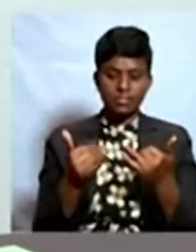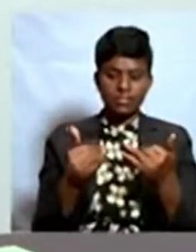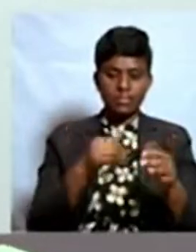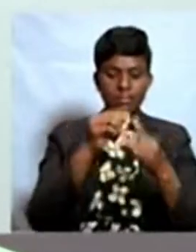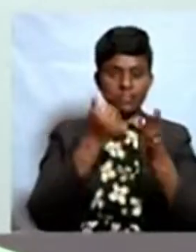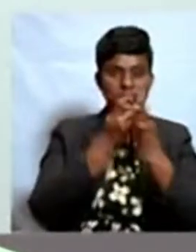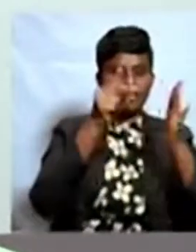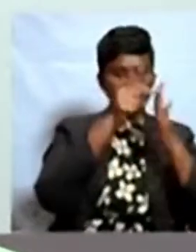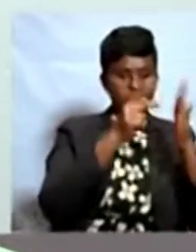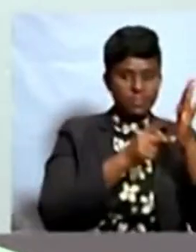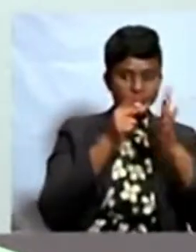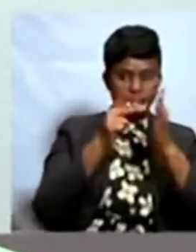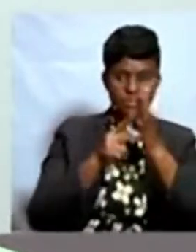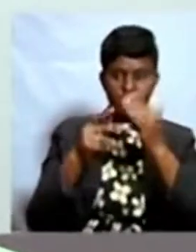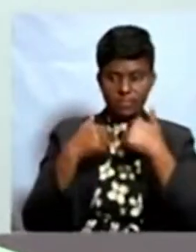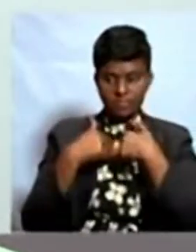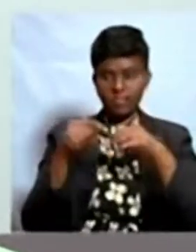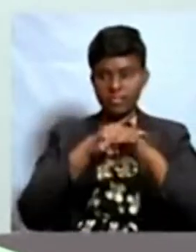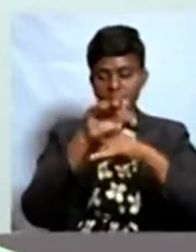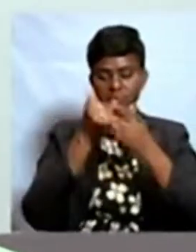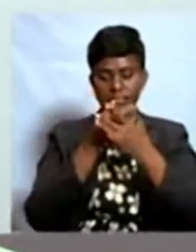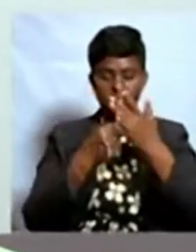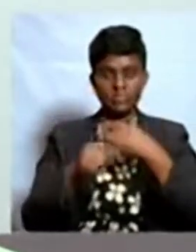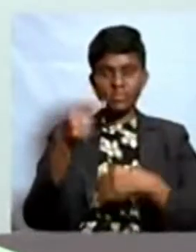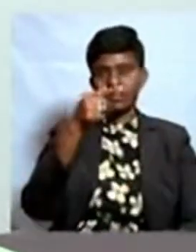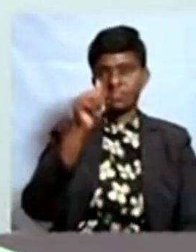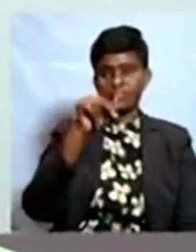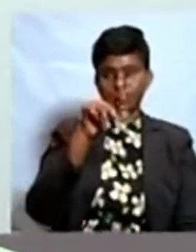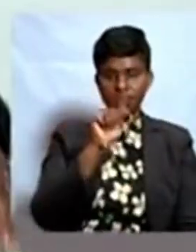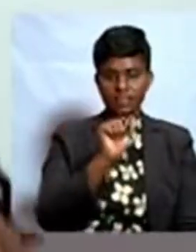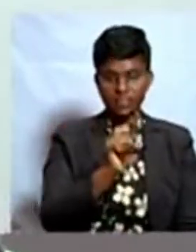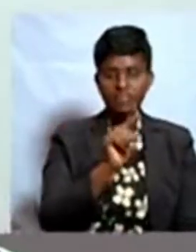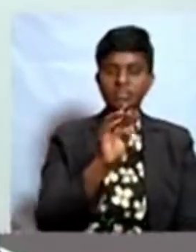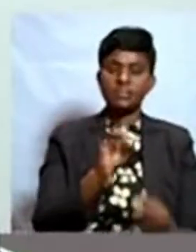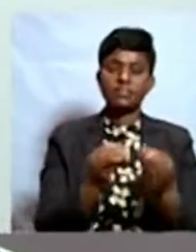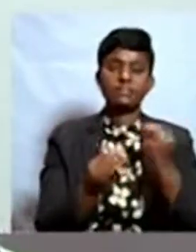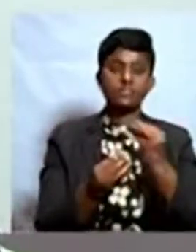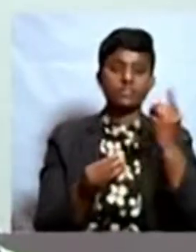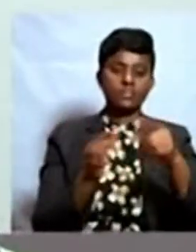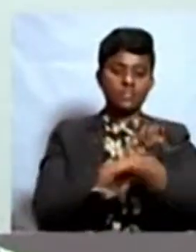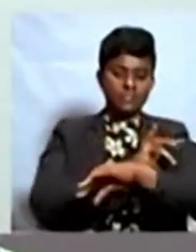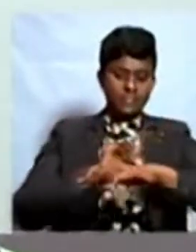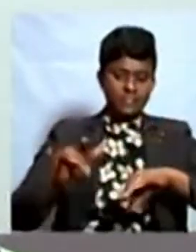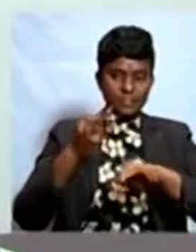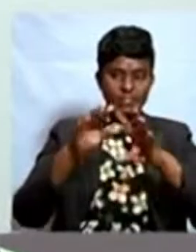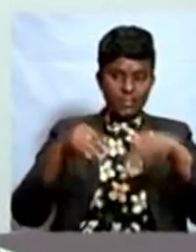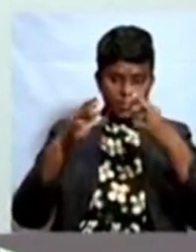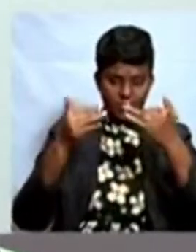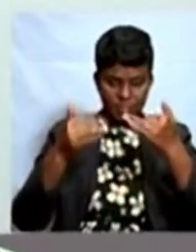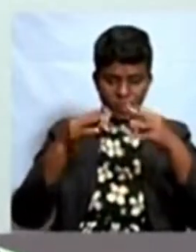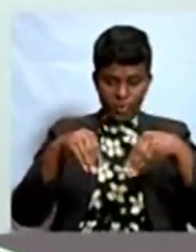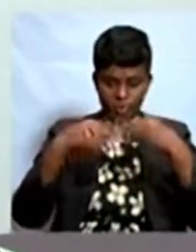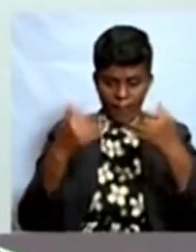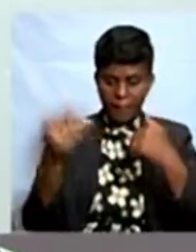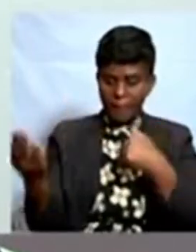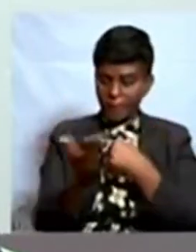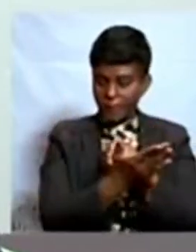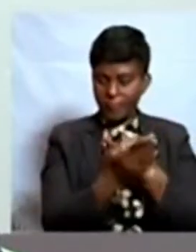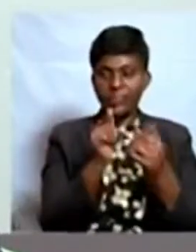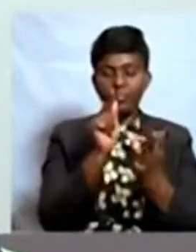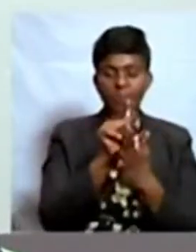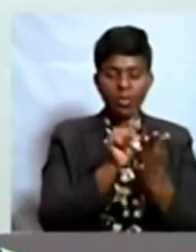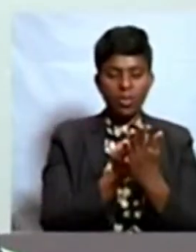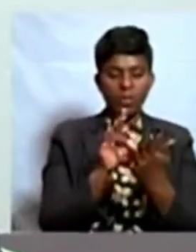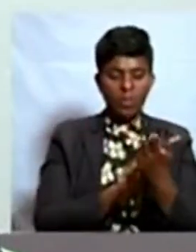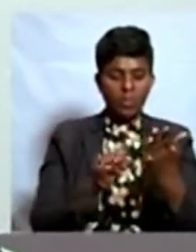principal legislation has the following gaps. 1, lack of provisions to provide a legal